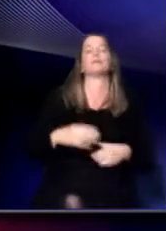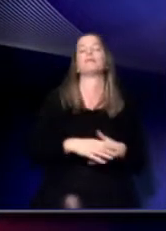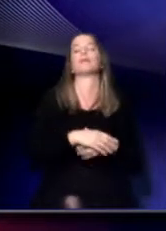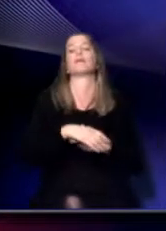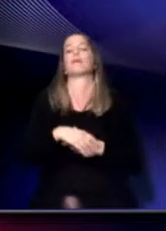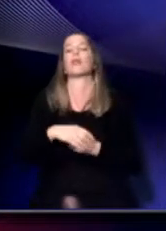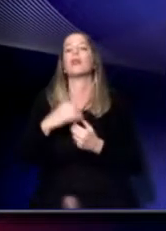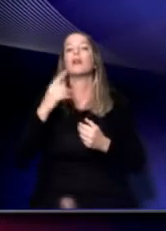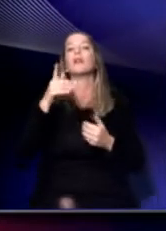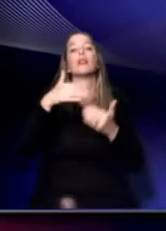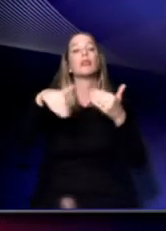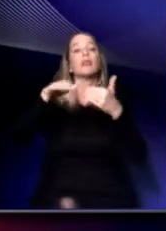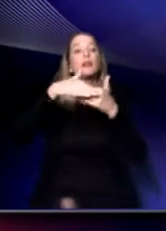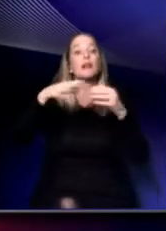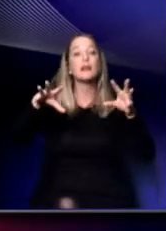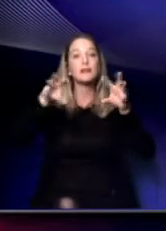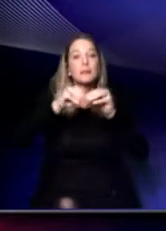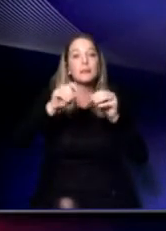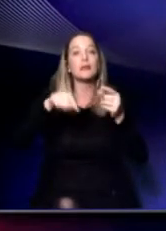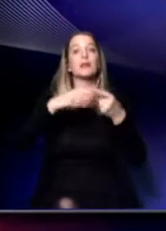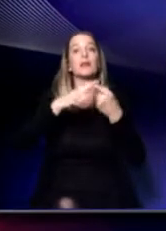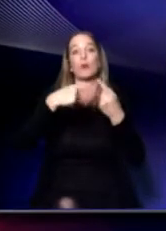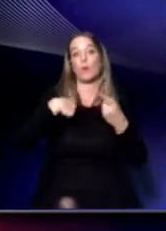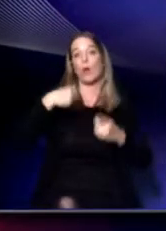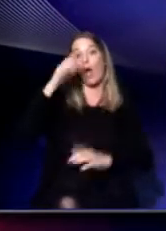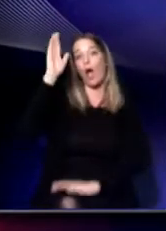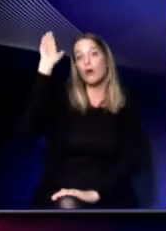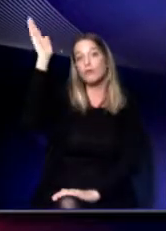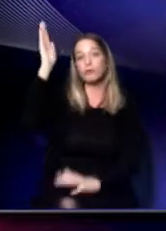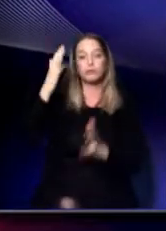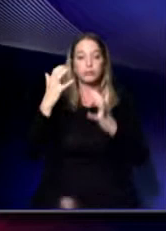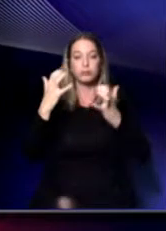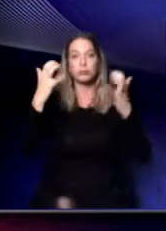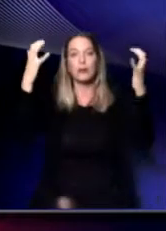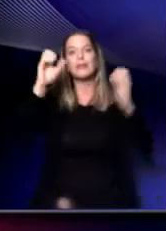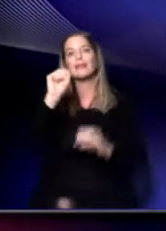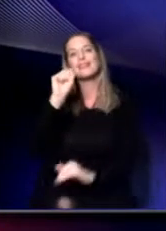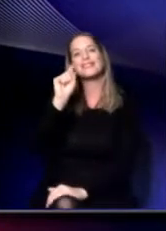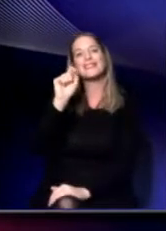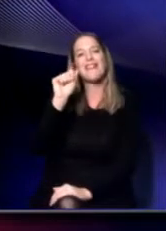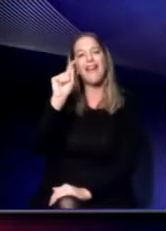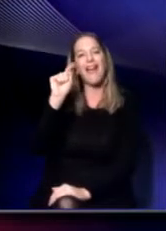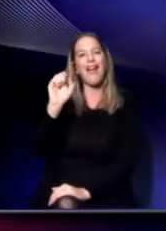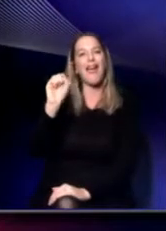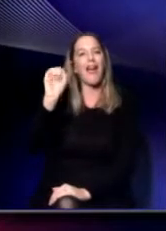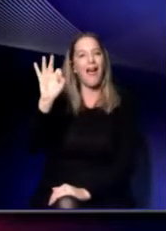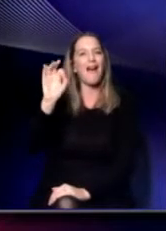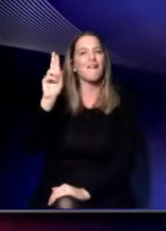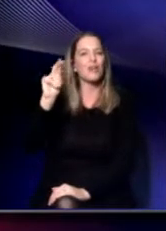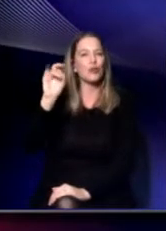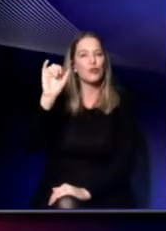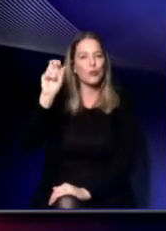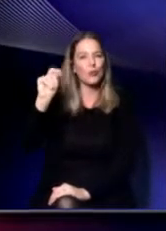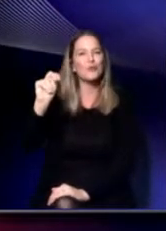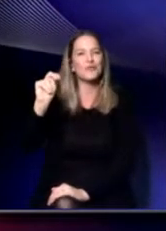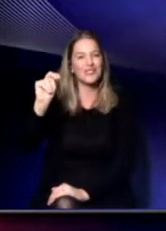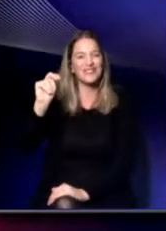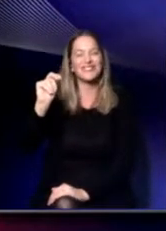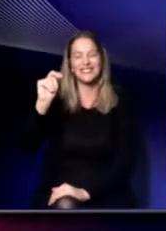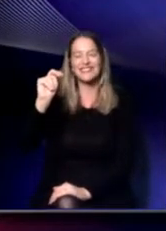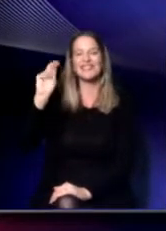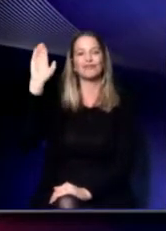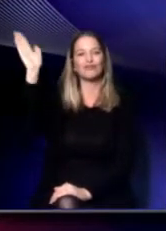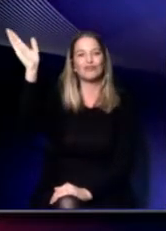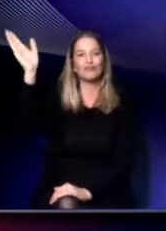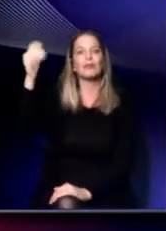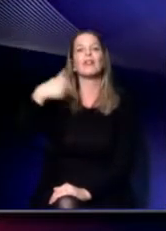a State of the Union address, I will also be giving you what we call an agency